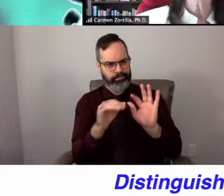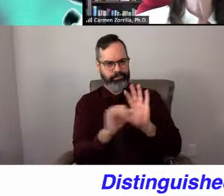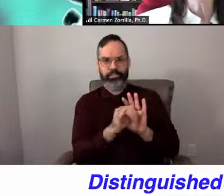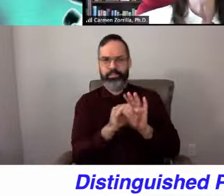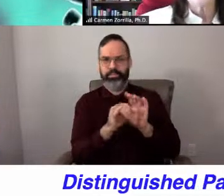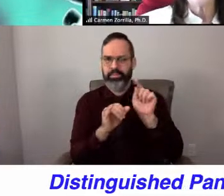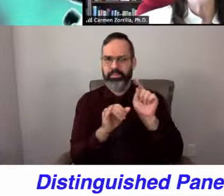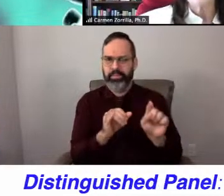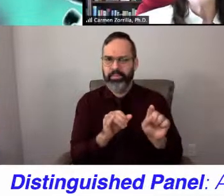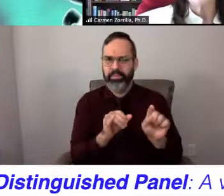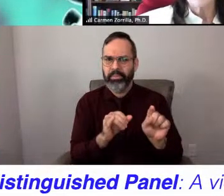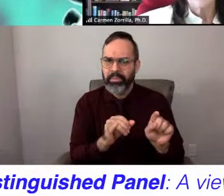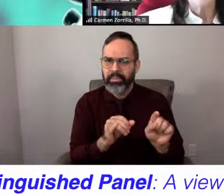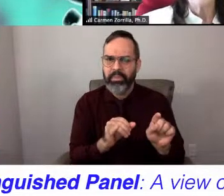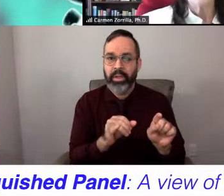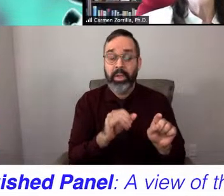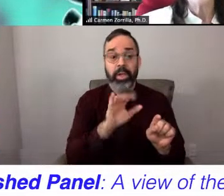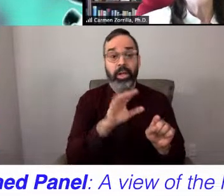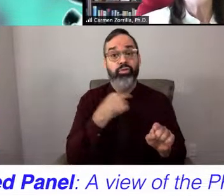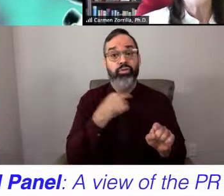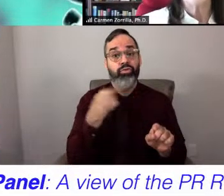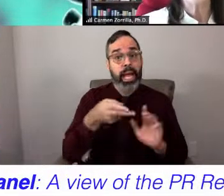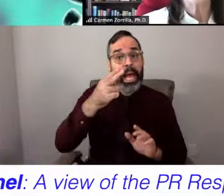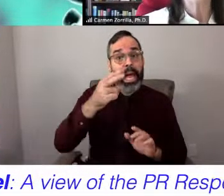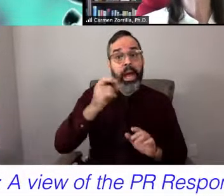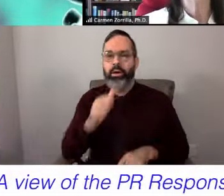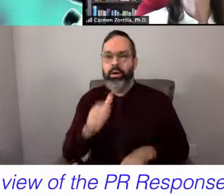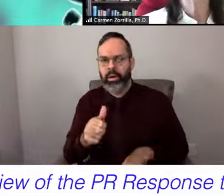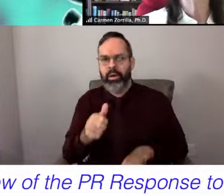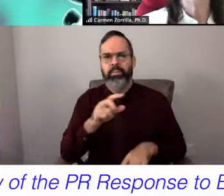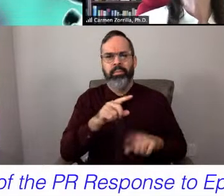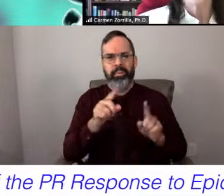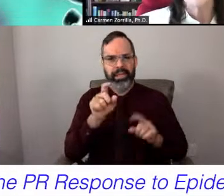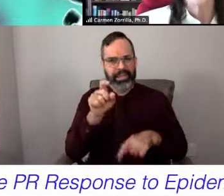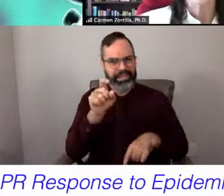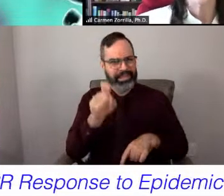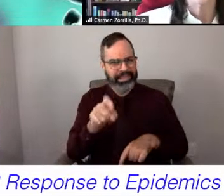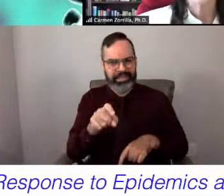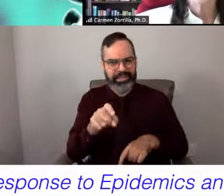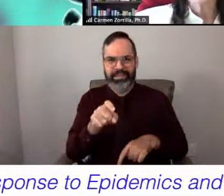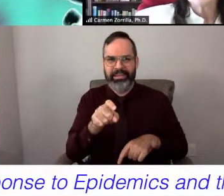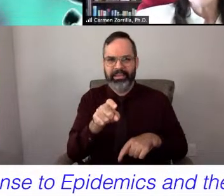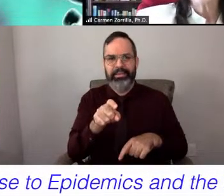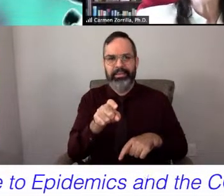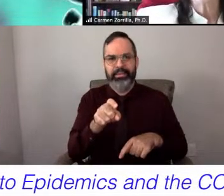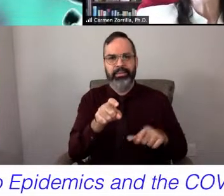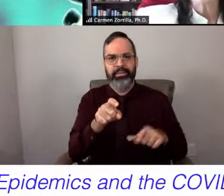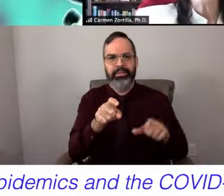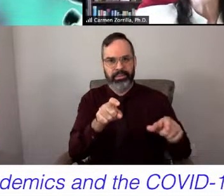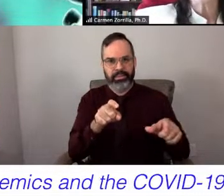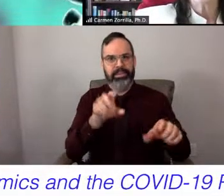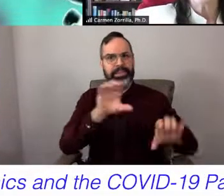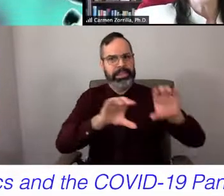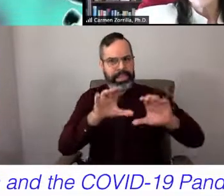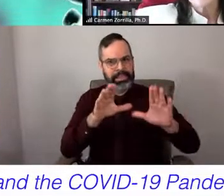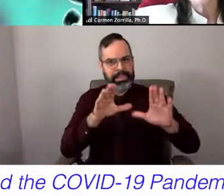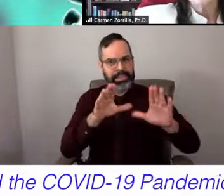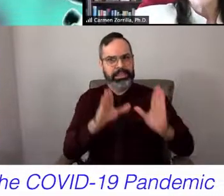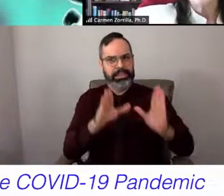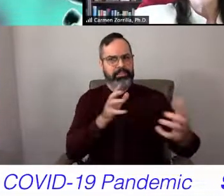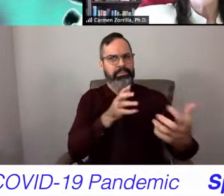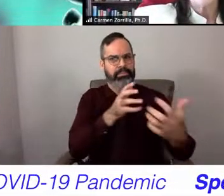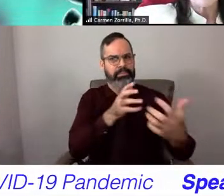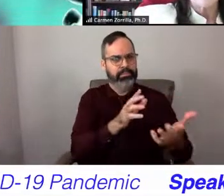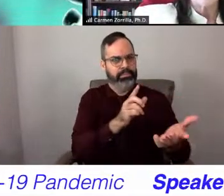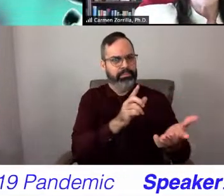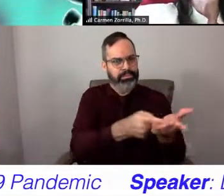load is high or low. But this is something that we need to leave science and scientists to make sure that we have the data that